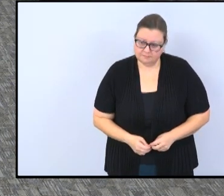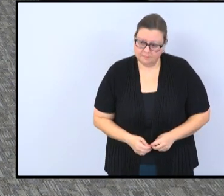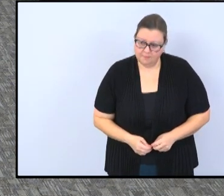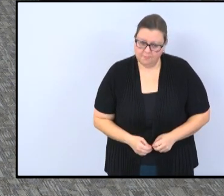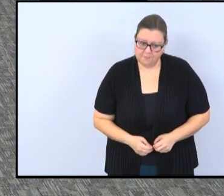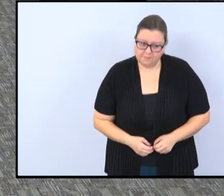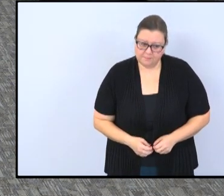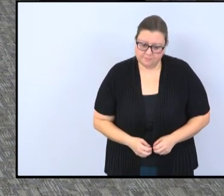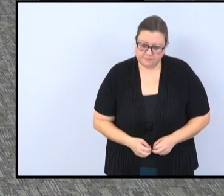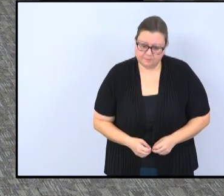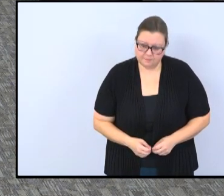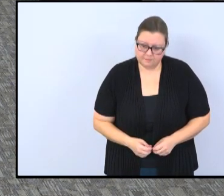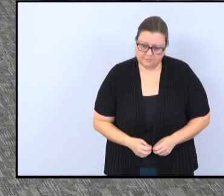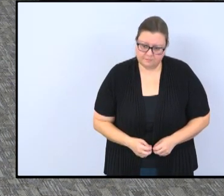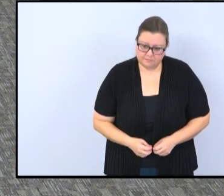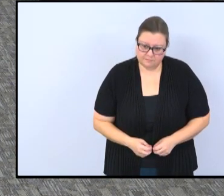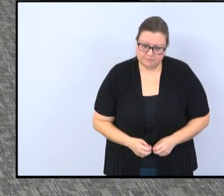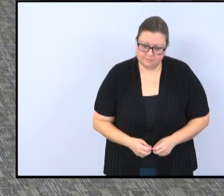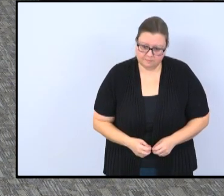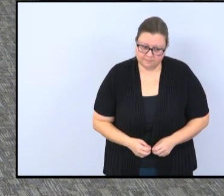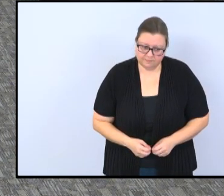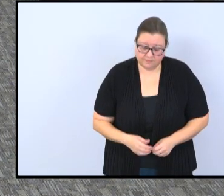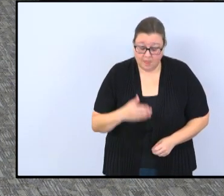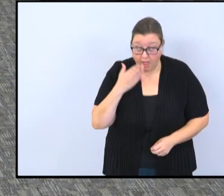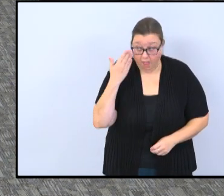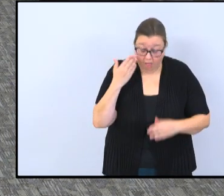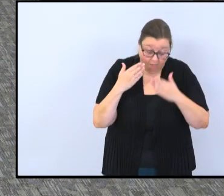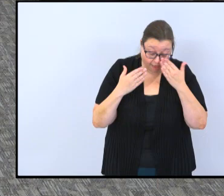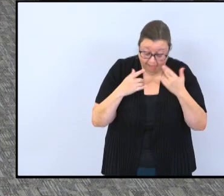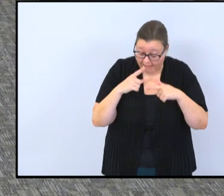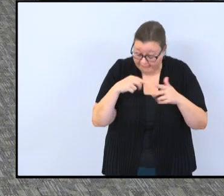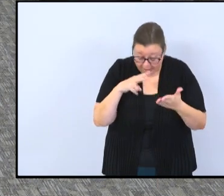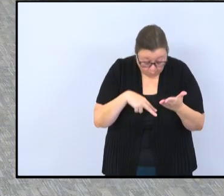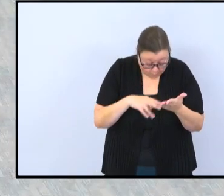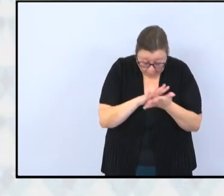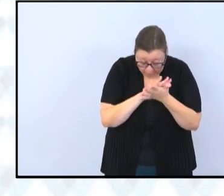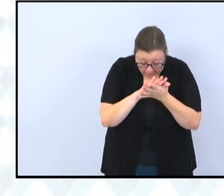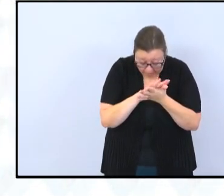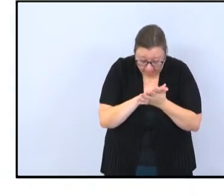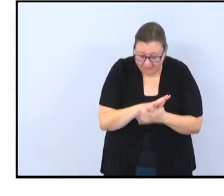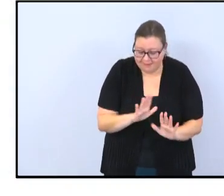I have to clear my eyes so I can actually read here.